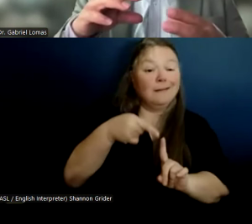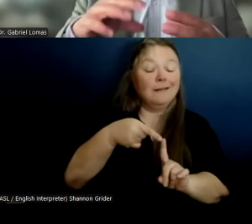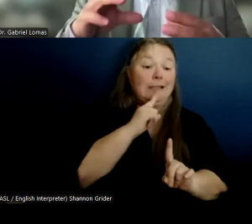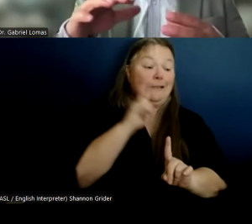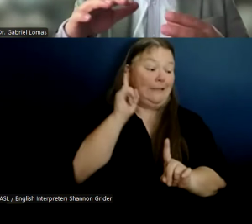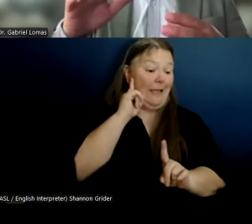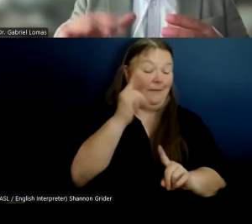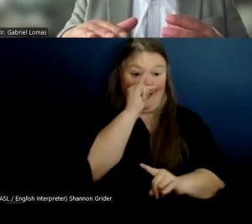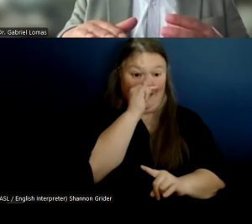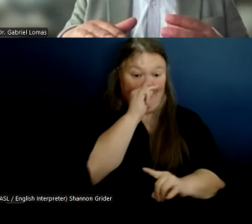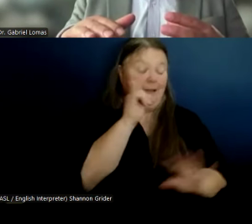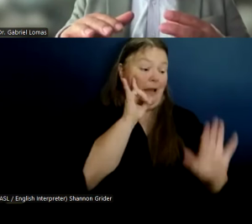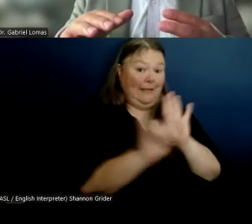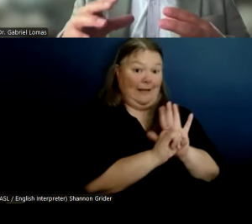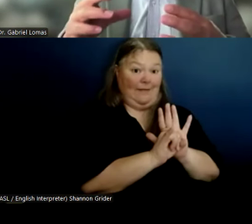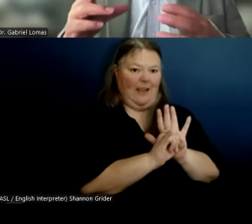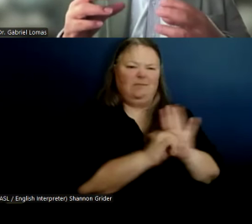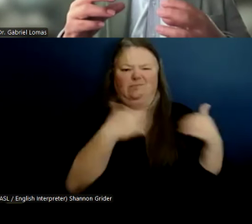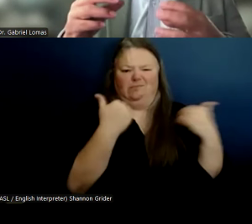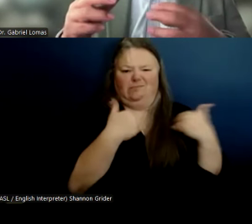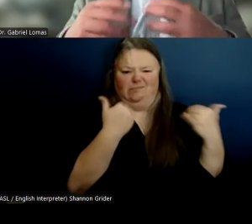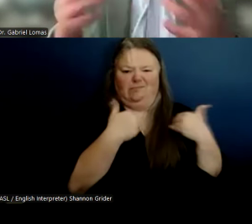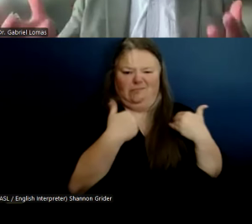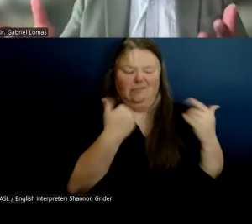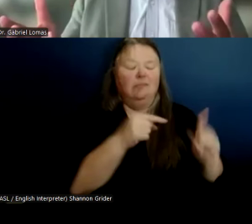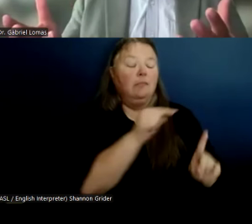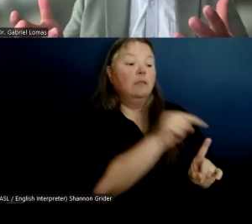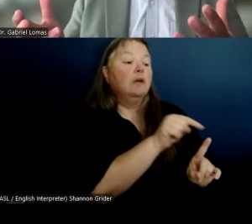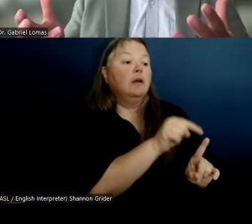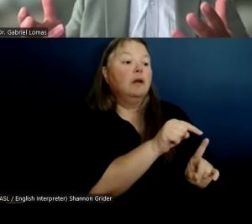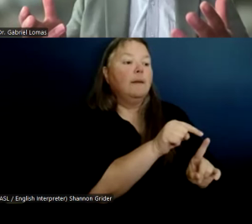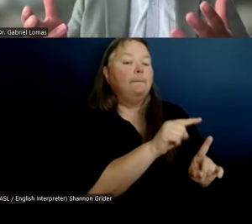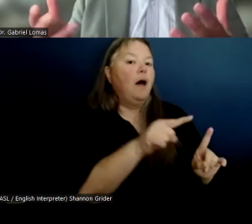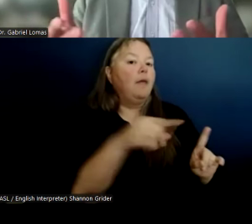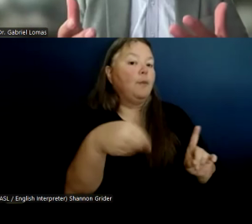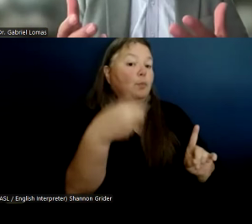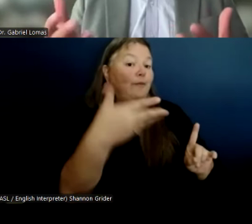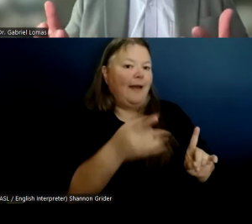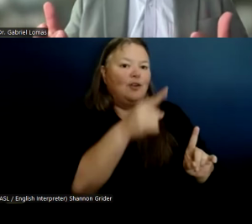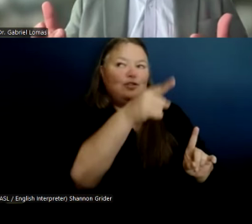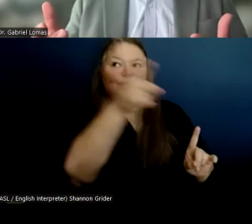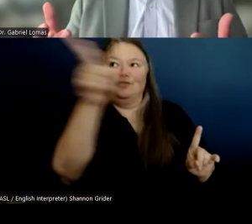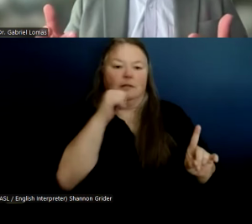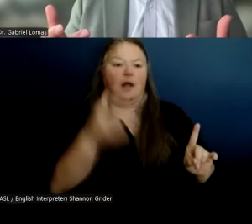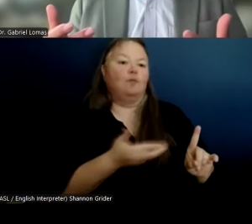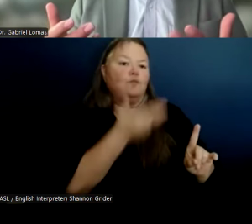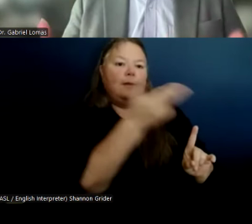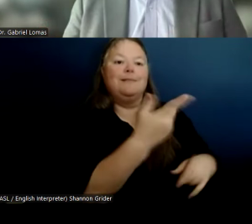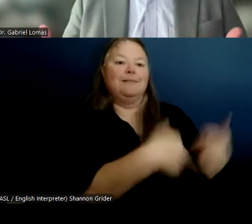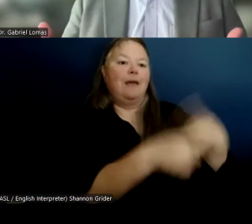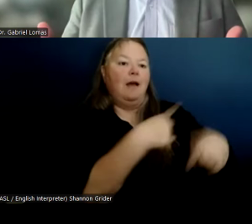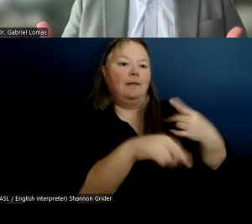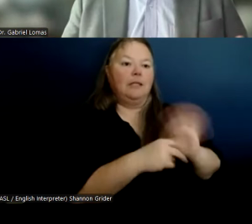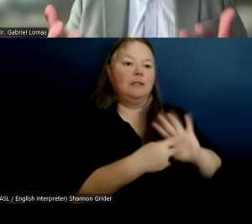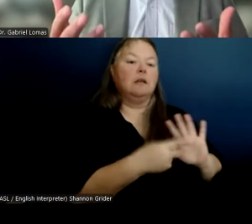being identified in their youth, sometimes providers are not recommending sign language, and so the deaf